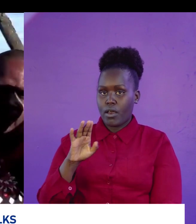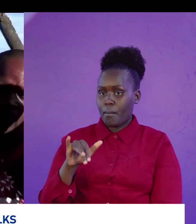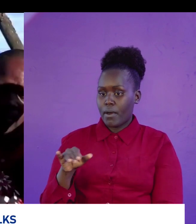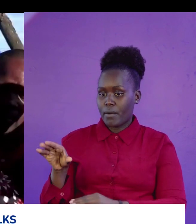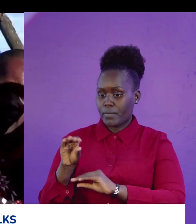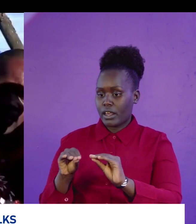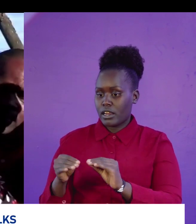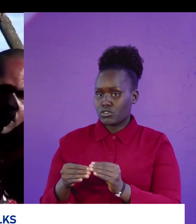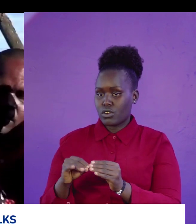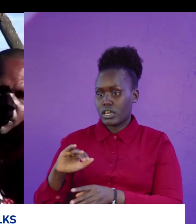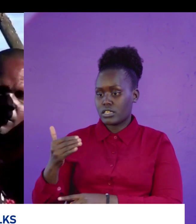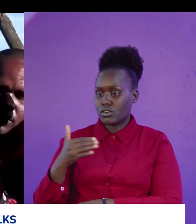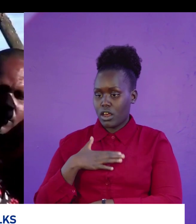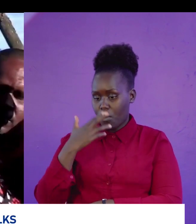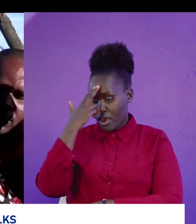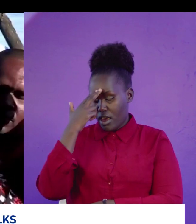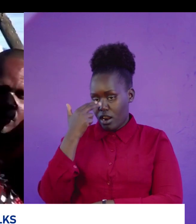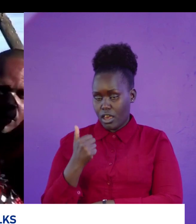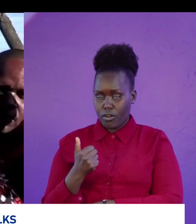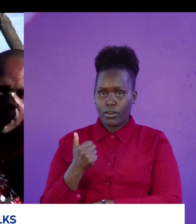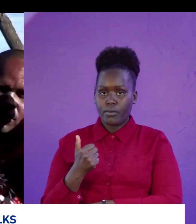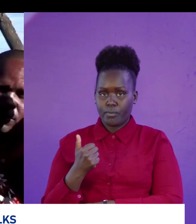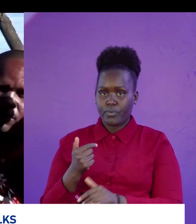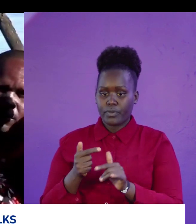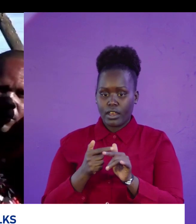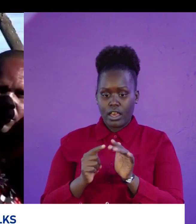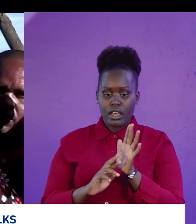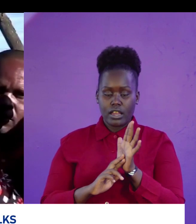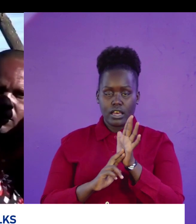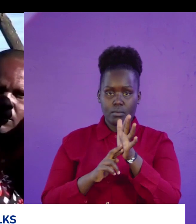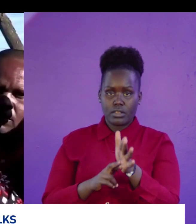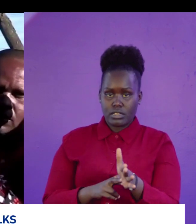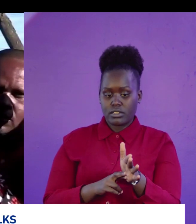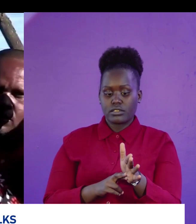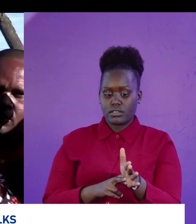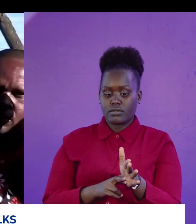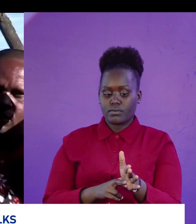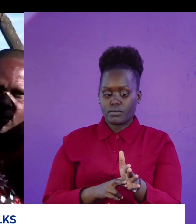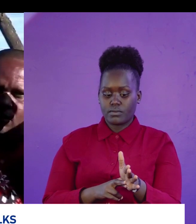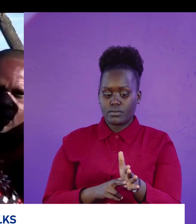town yetu ya Narok town, na mwakilishi wa